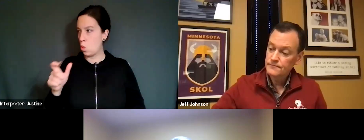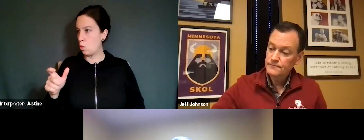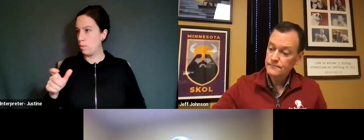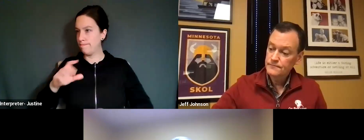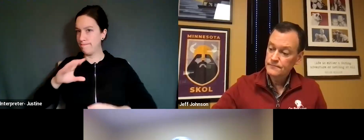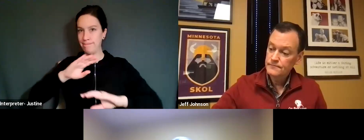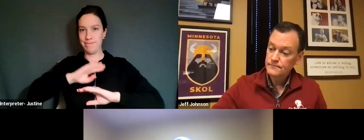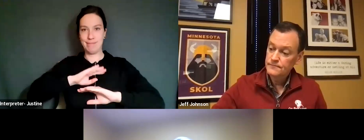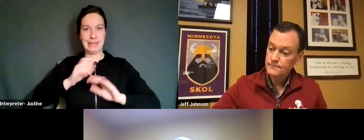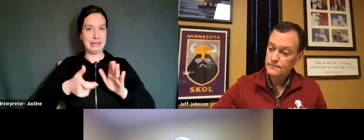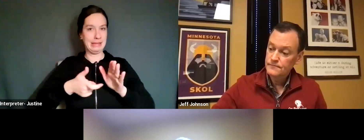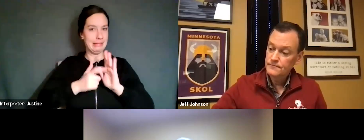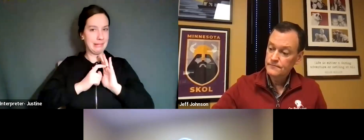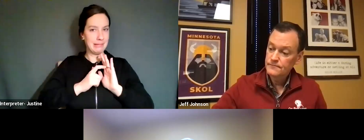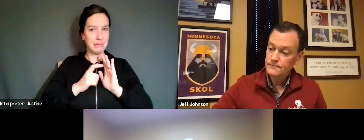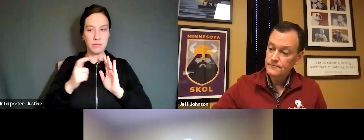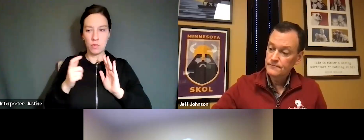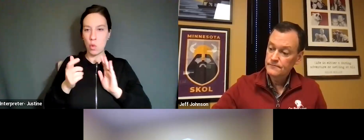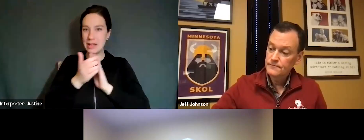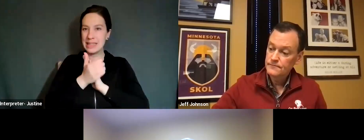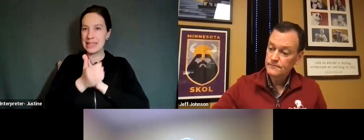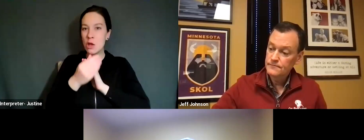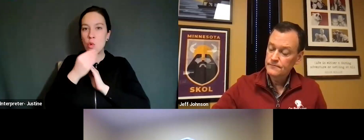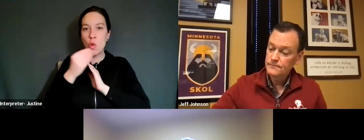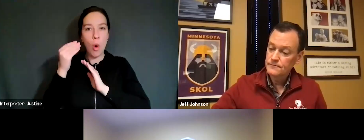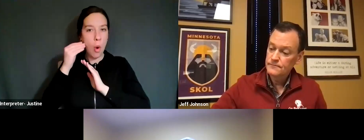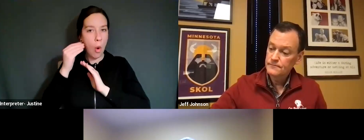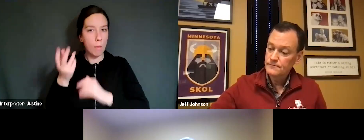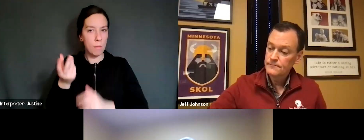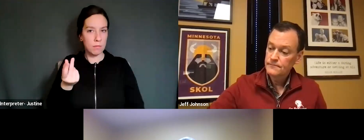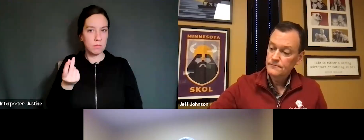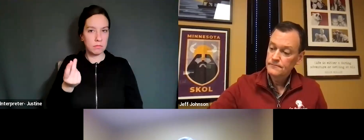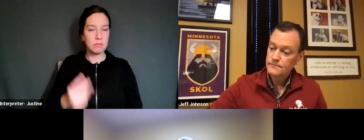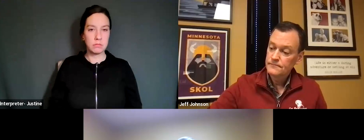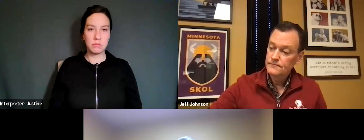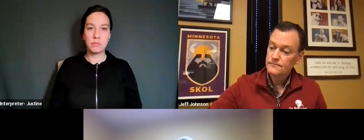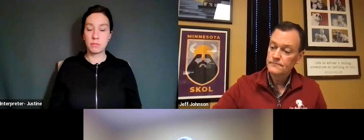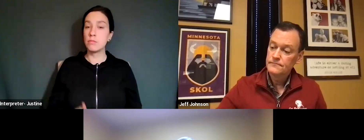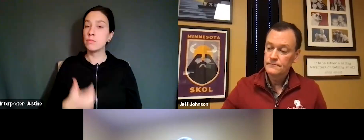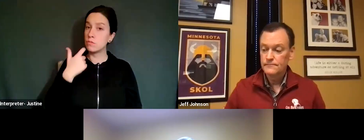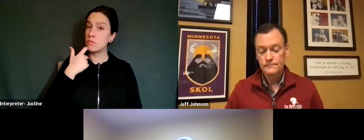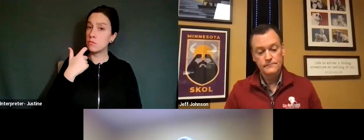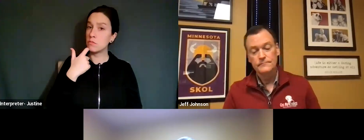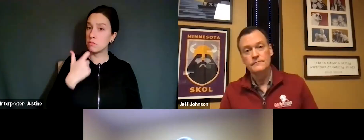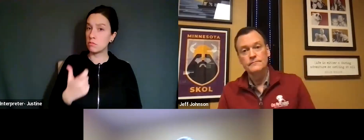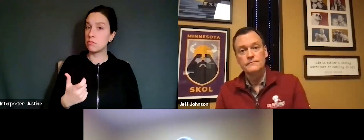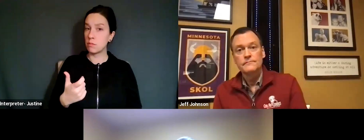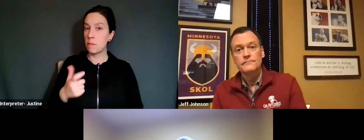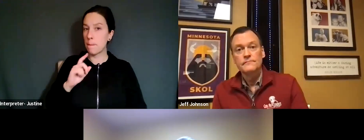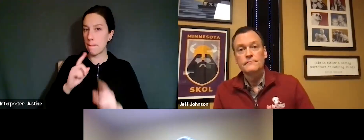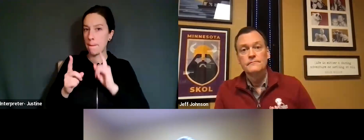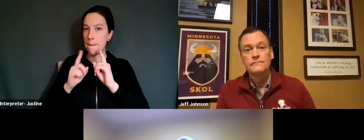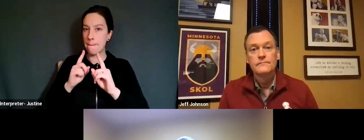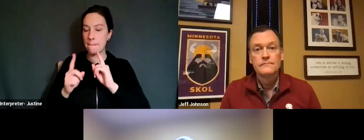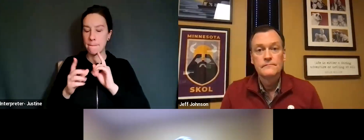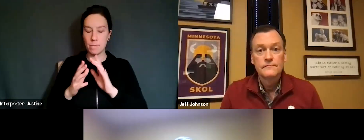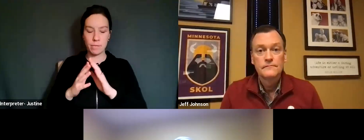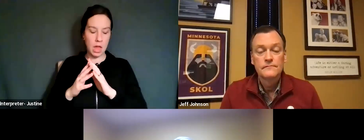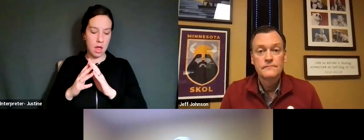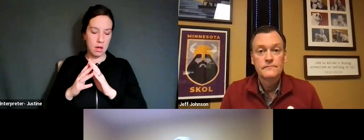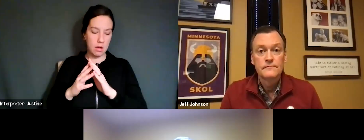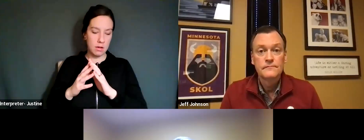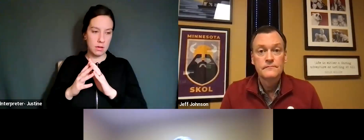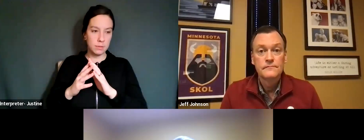of model for a skilled home companion. I can say I have spoke recently to a